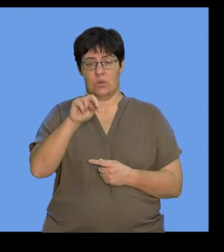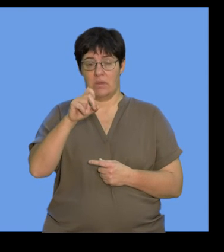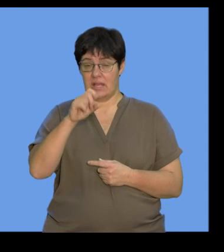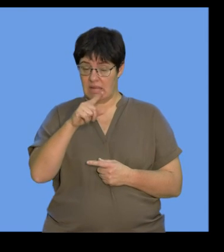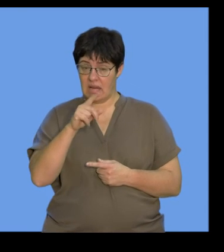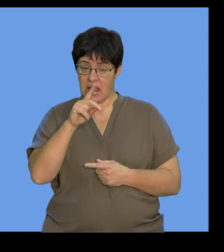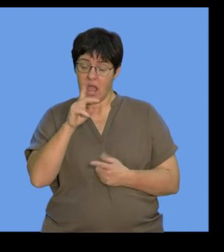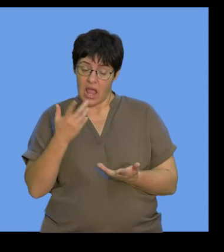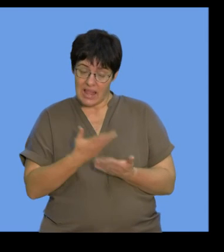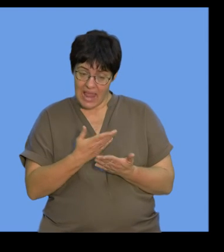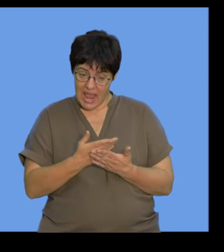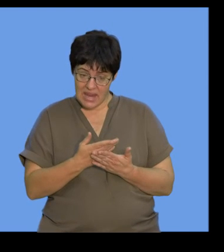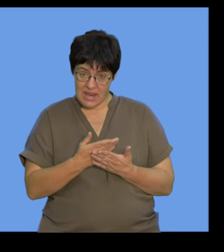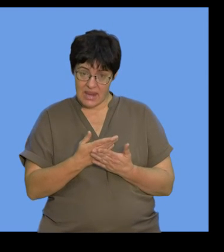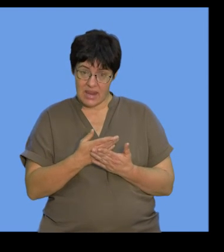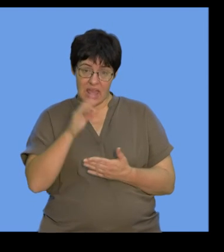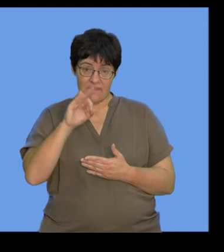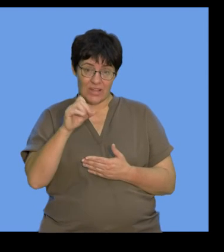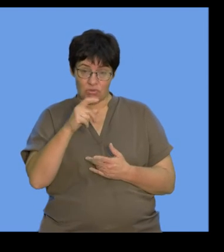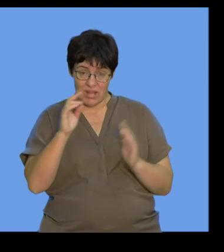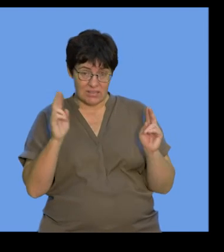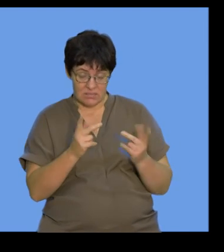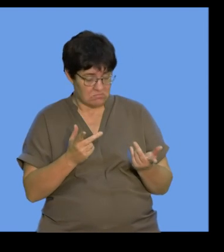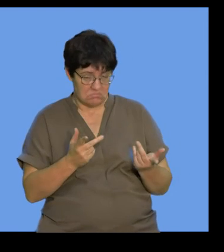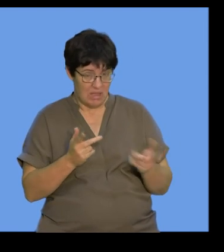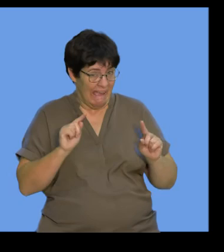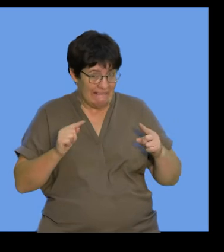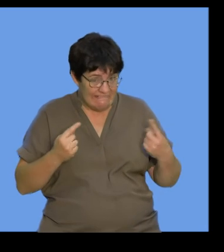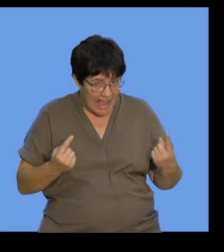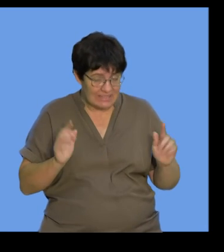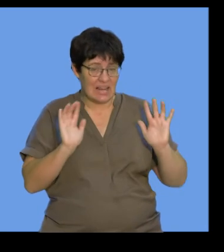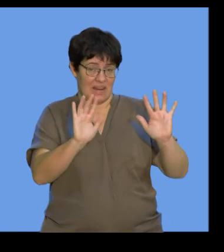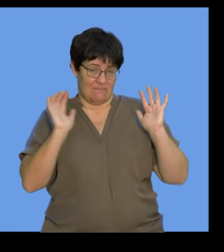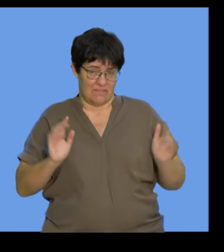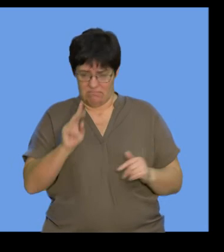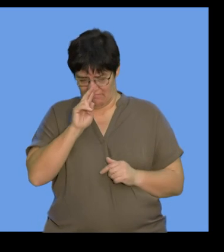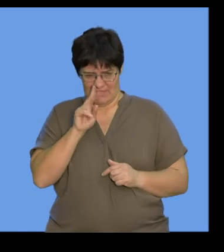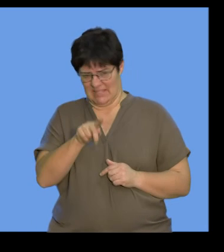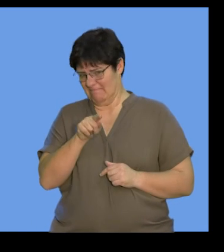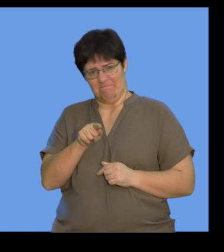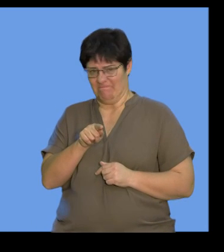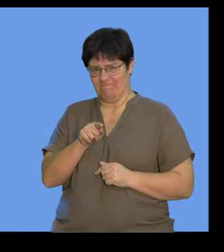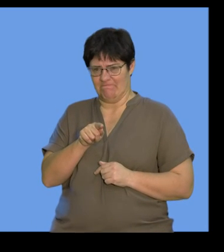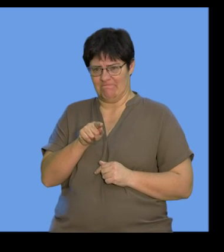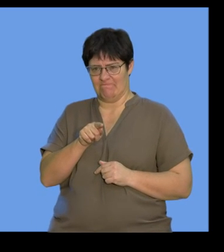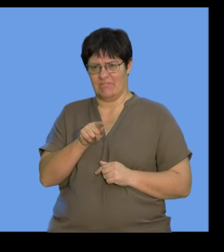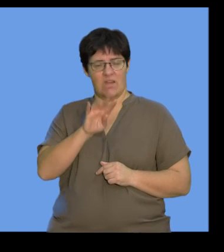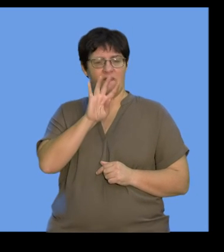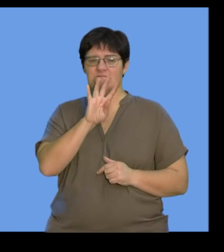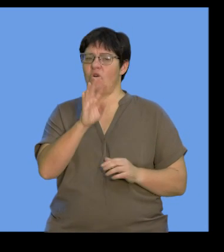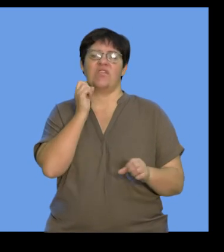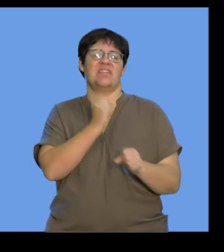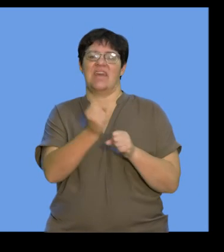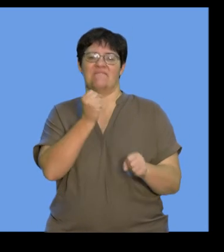If it can be, do that. If not, leave it as is. So you can already see there that 4 will never give